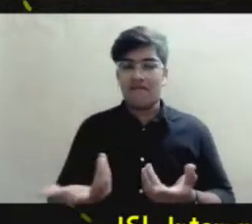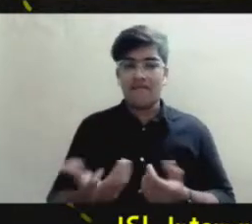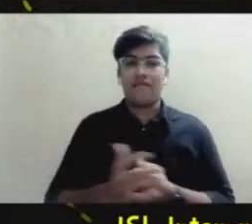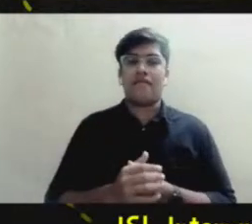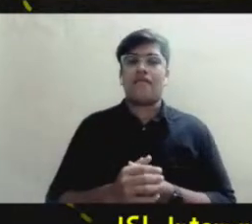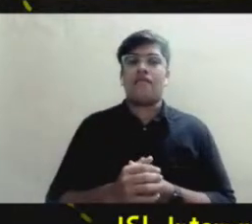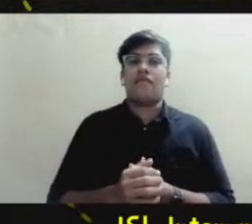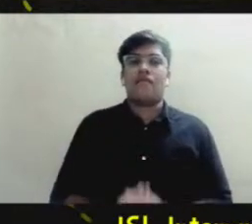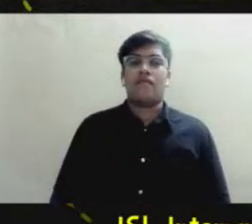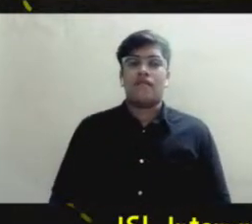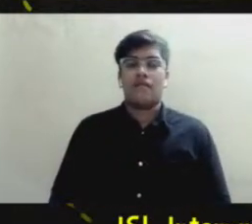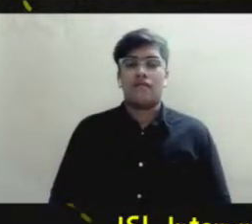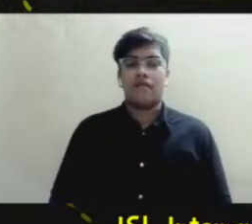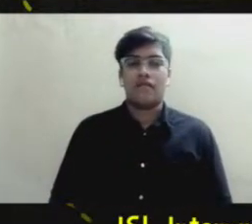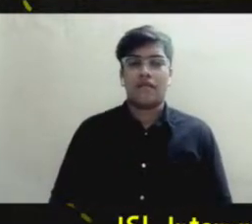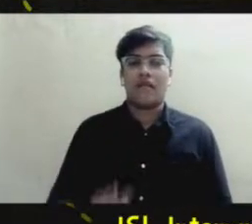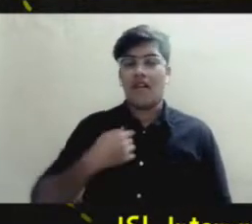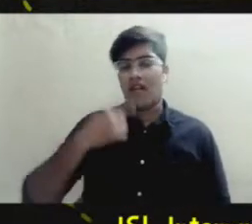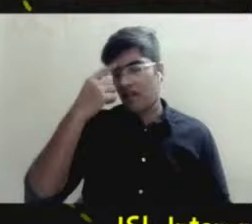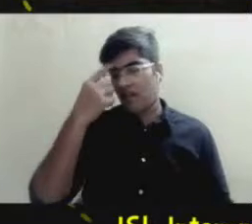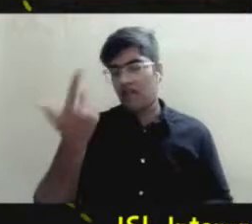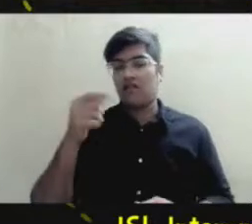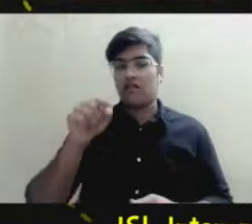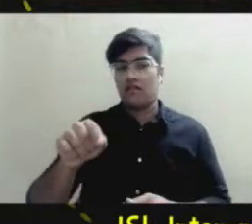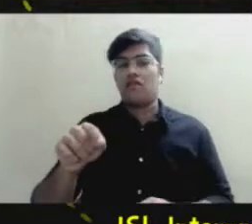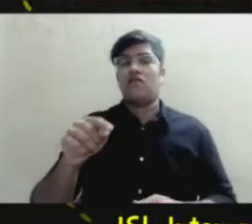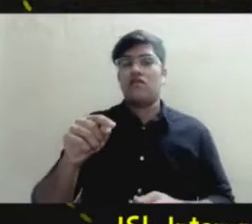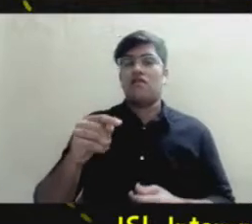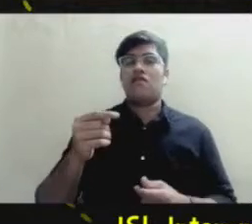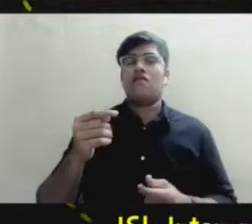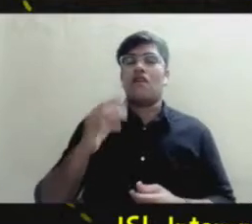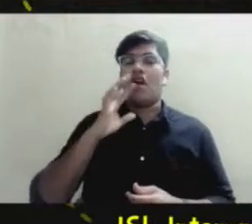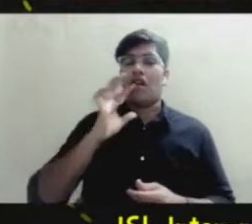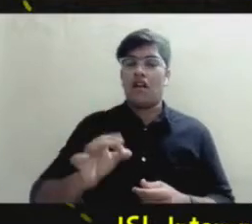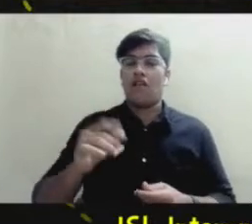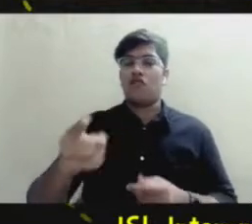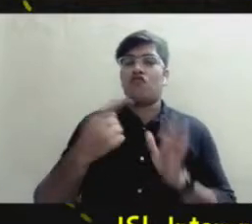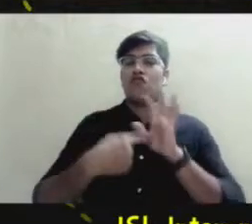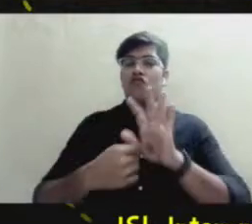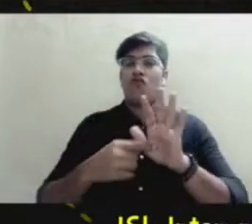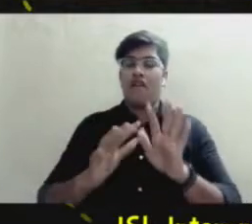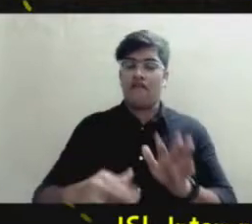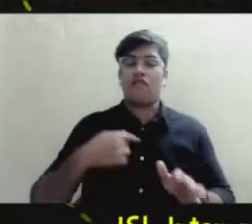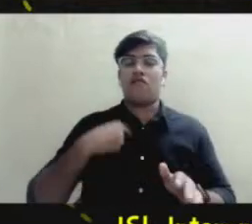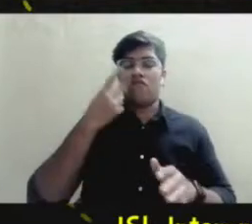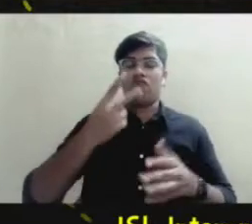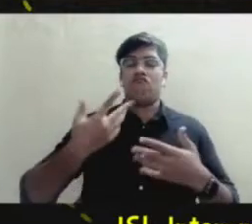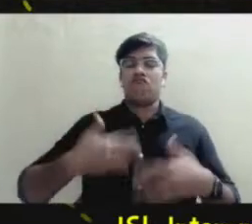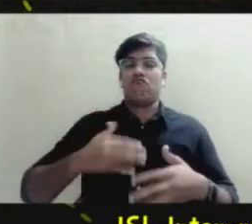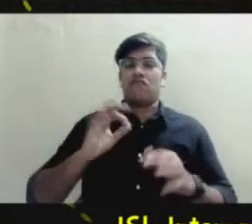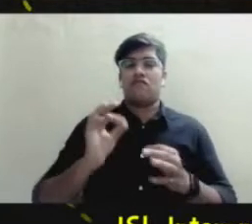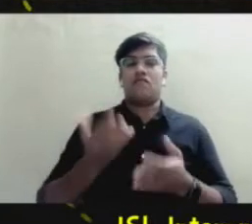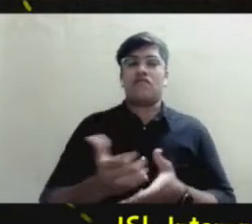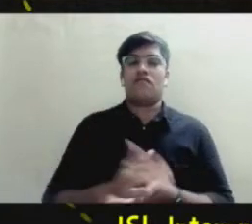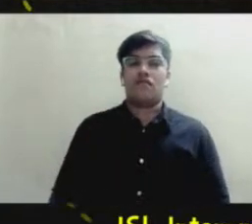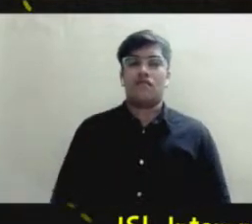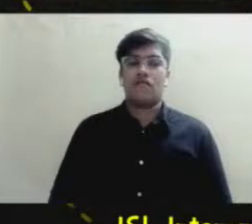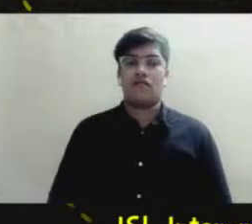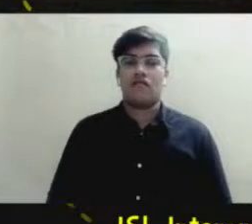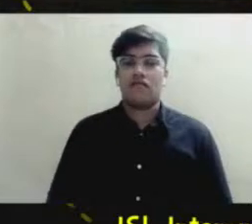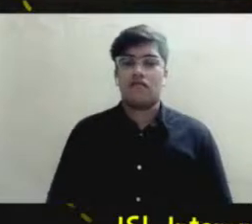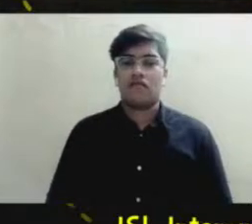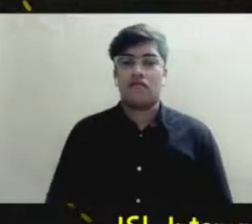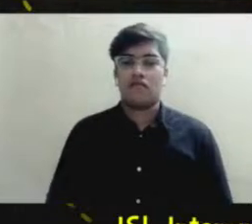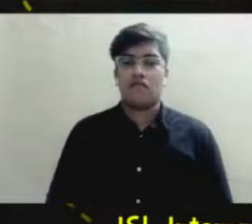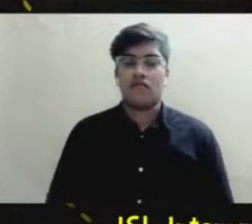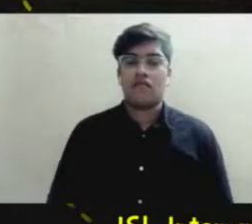And Yes. I think that you really are capturing that part of it, and it's because it's a passionate urgency for herself. It's not.